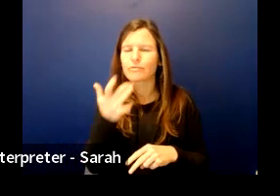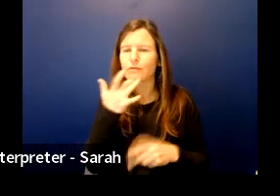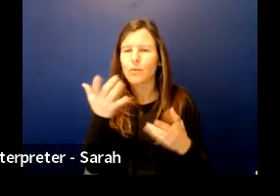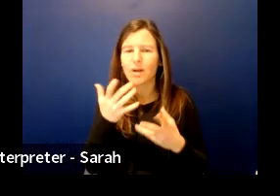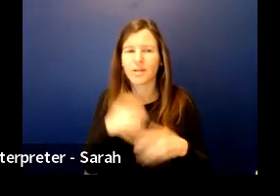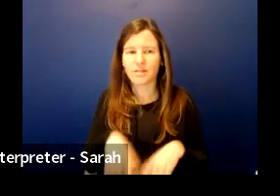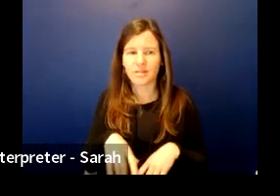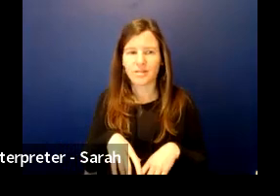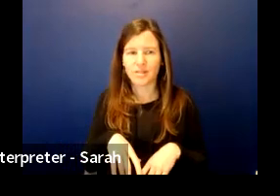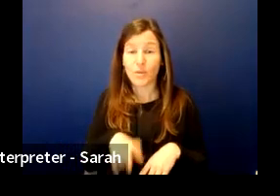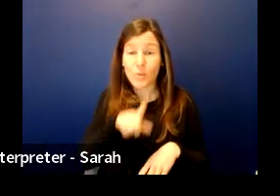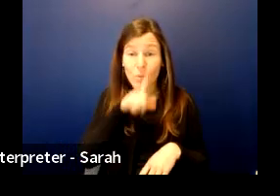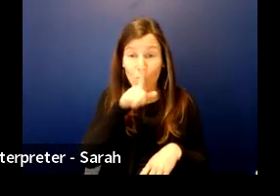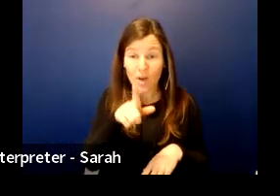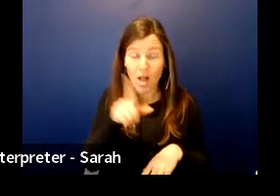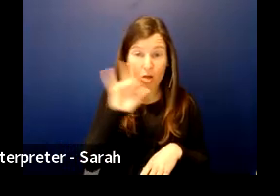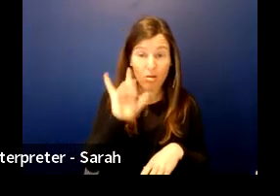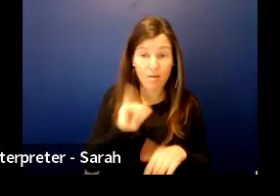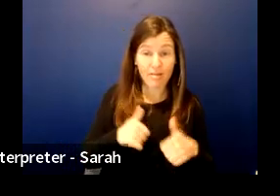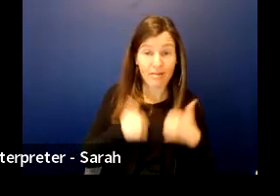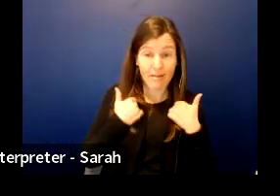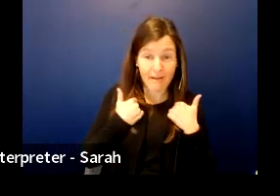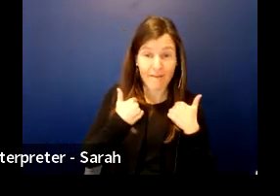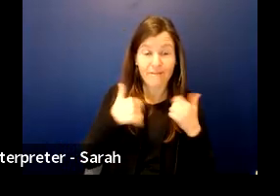environments, seeing the collection,